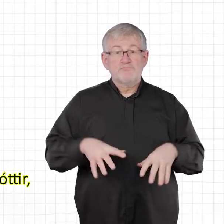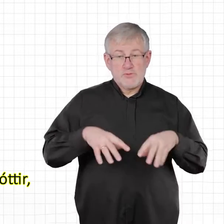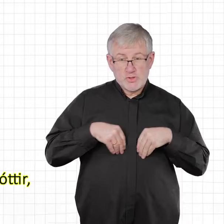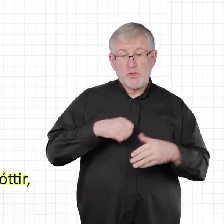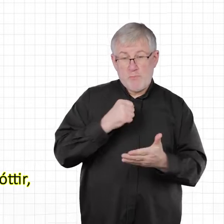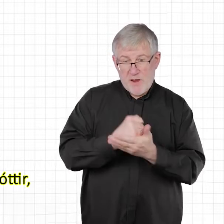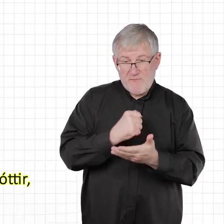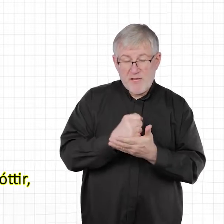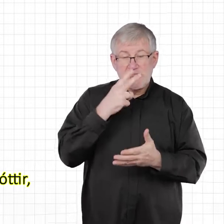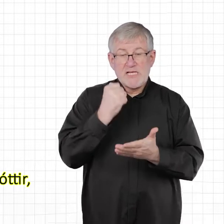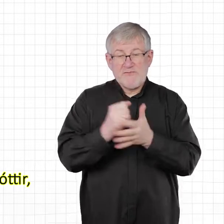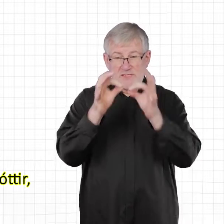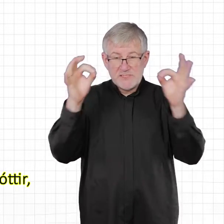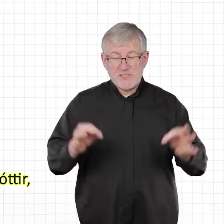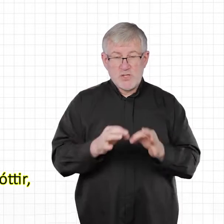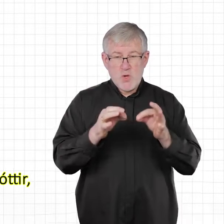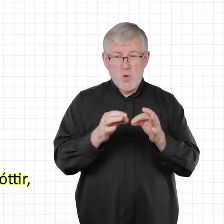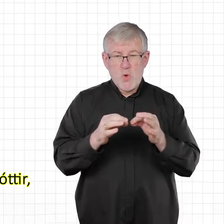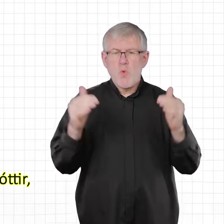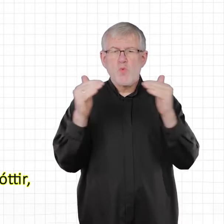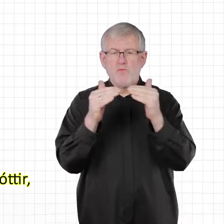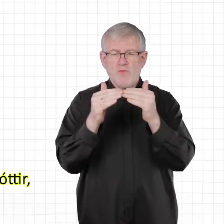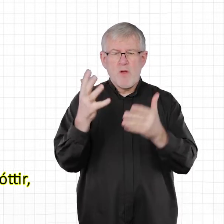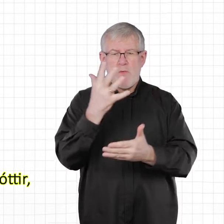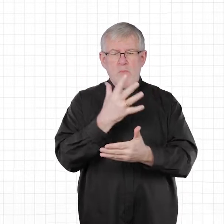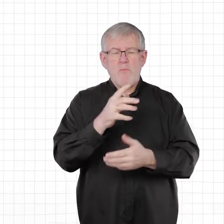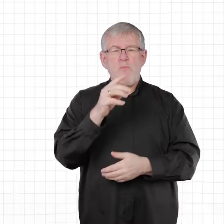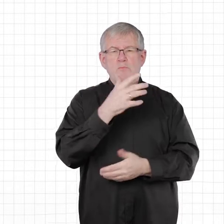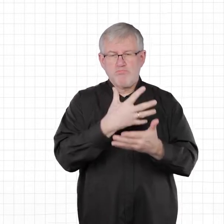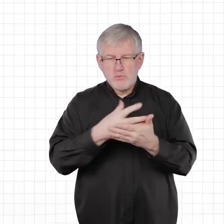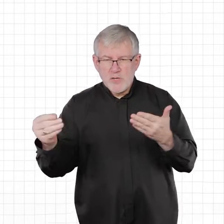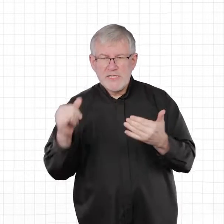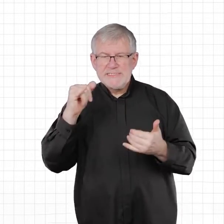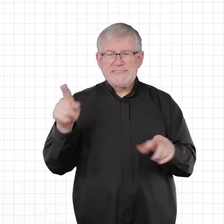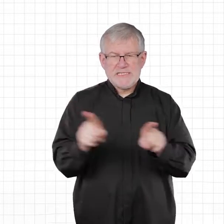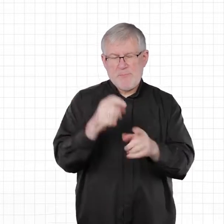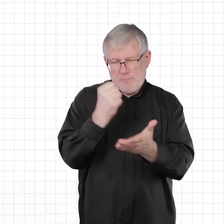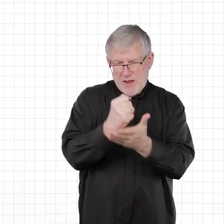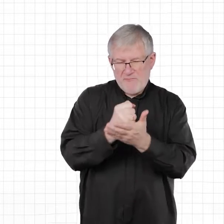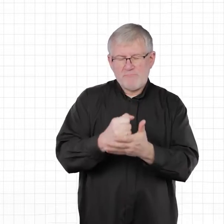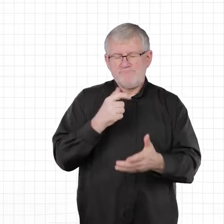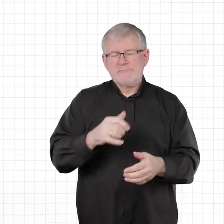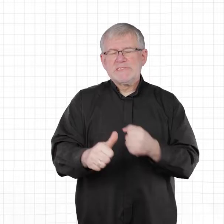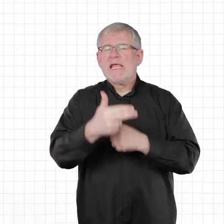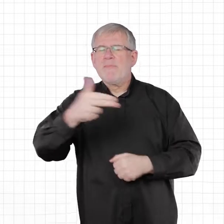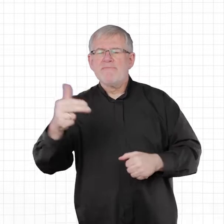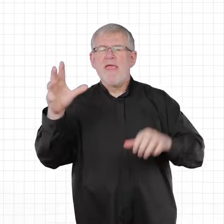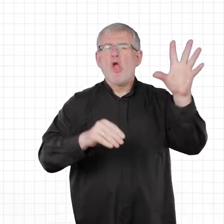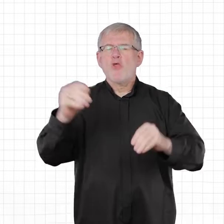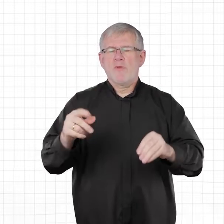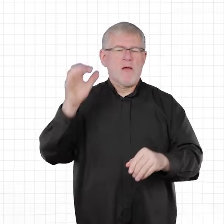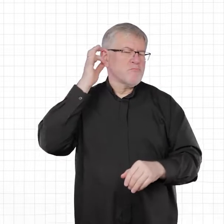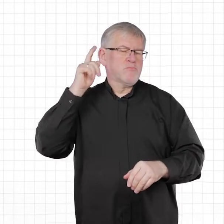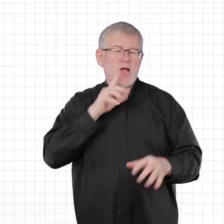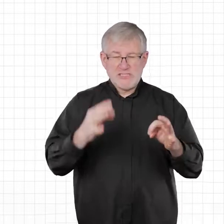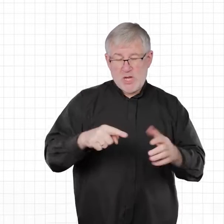the Universal Periodic Review on Human Rights to the EU for Iceland. And she said in her speech, and